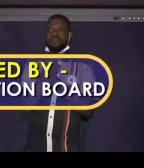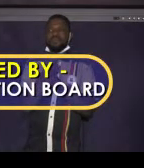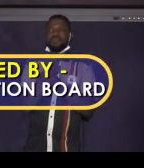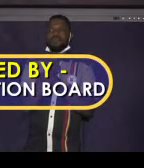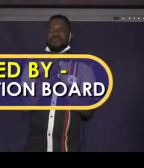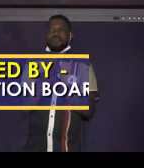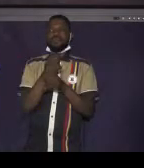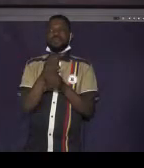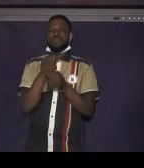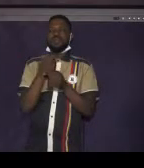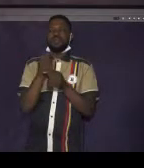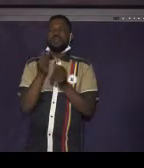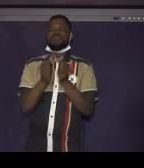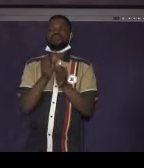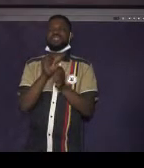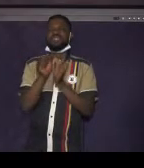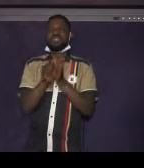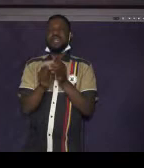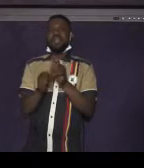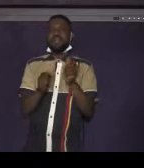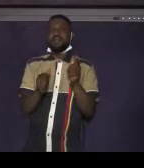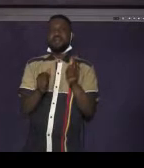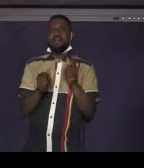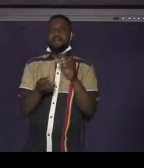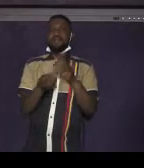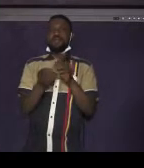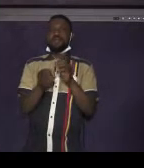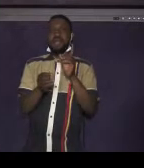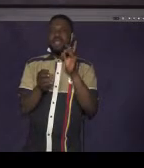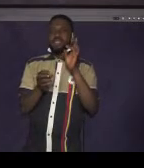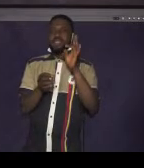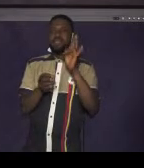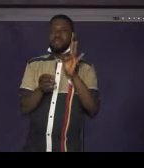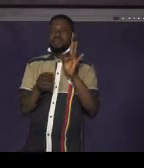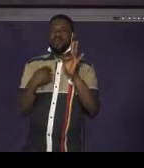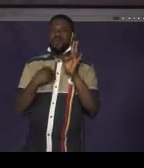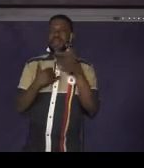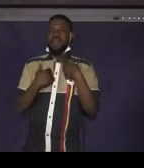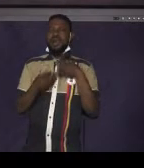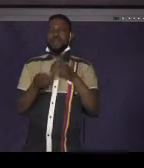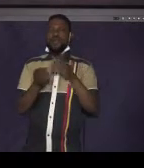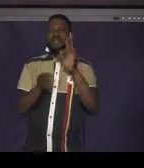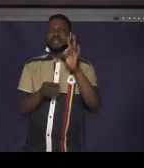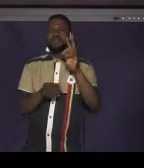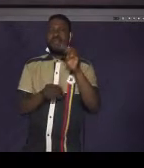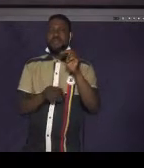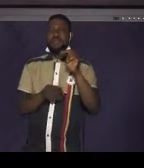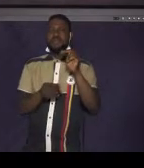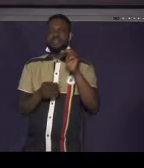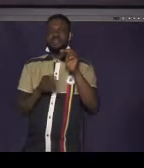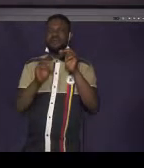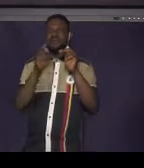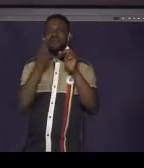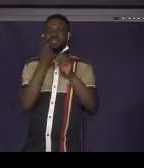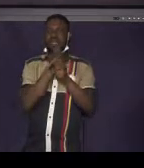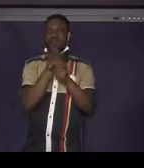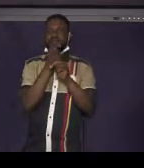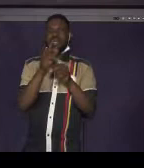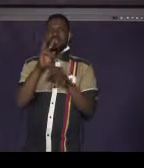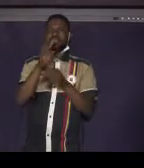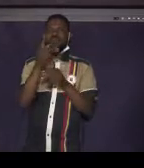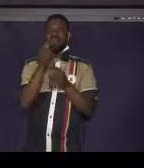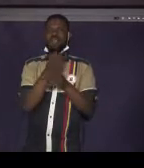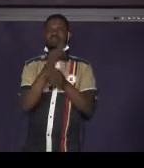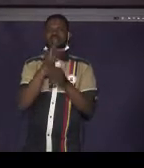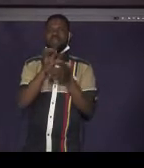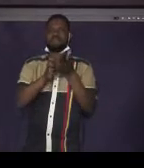you think is to the left of 7? That's plus 7. So we have plus 7n, that's the first term. The second